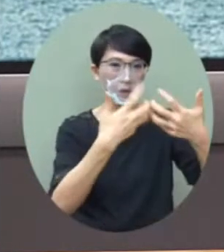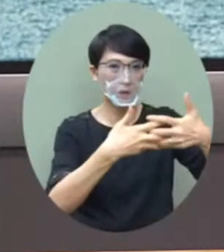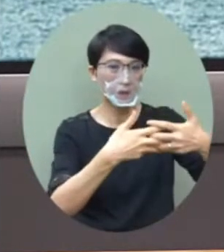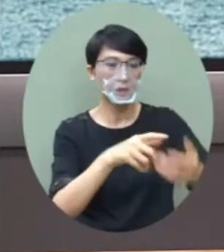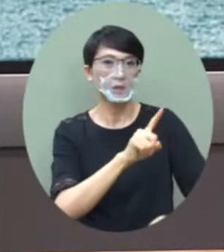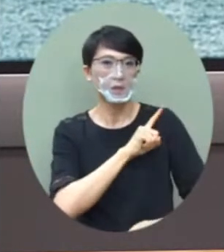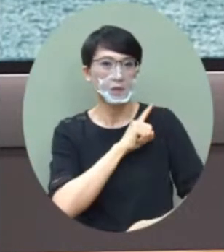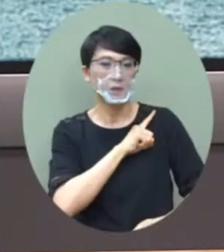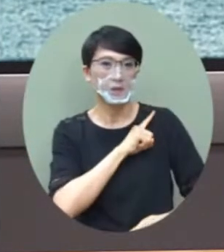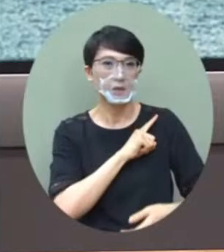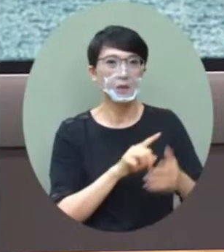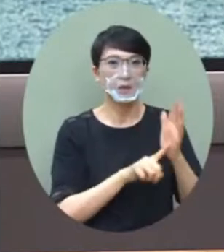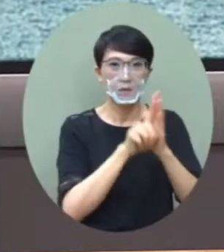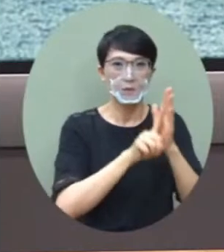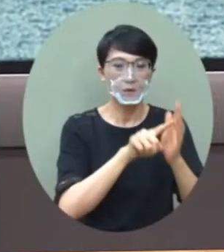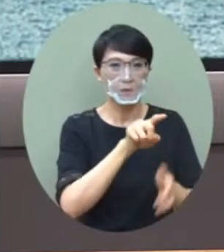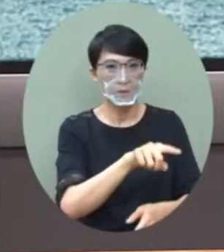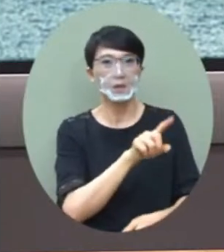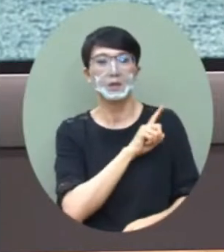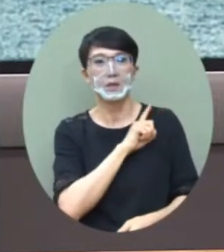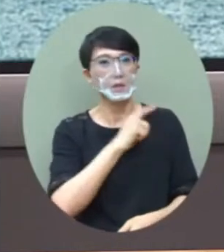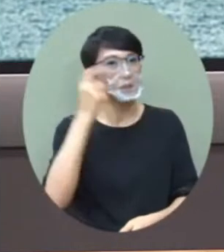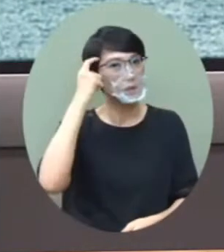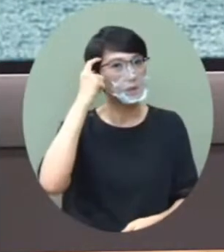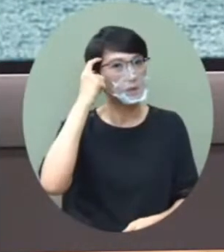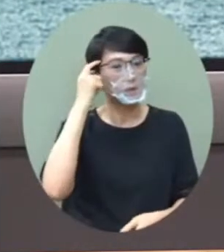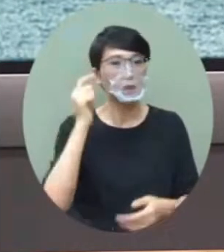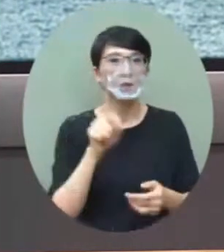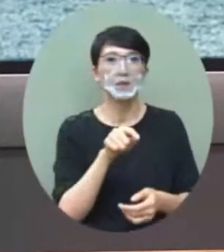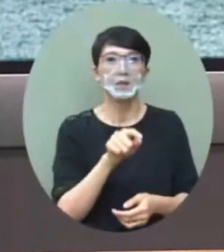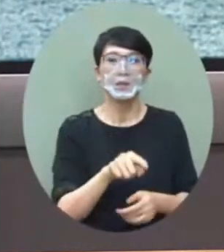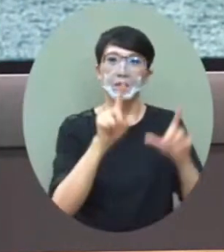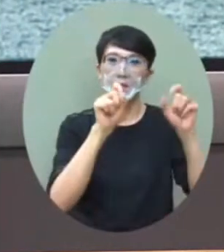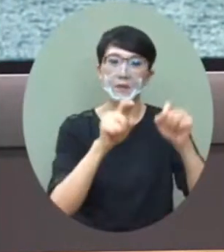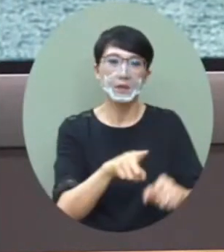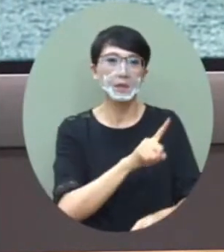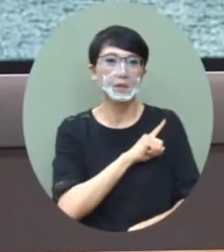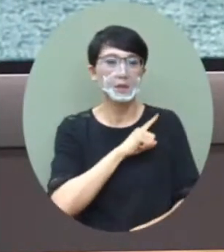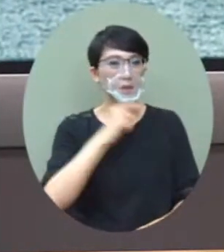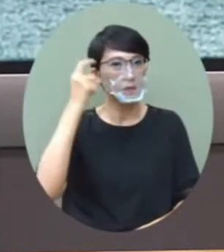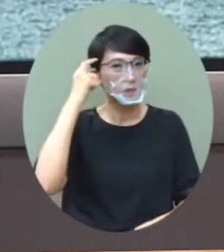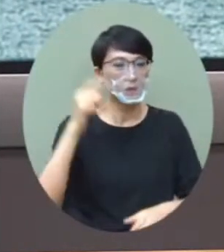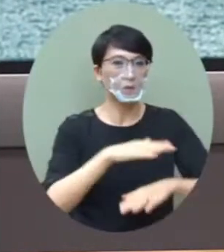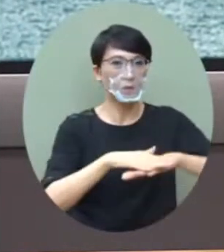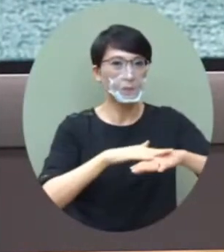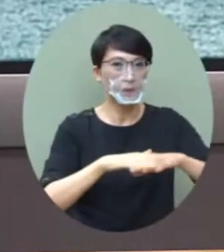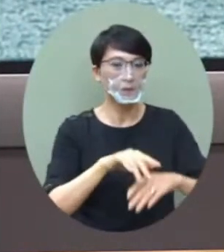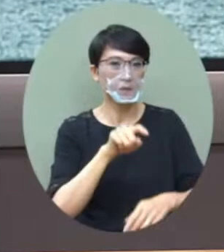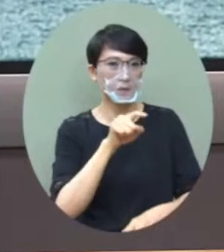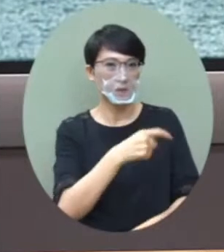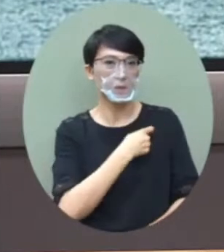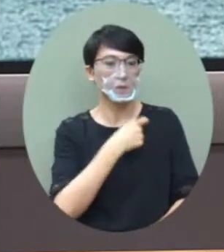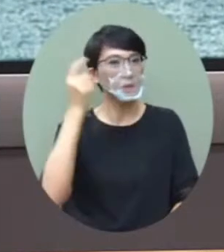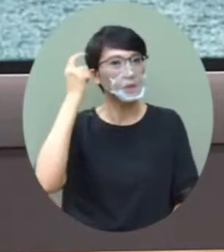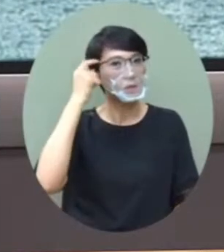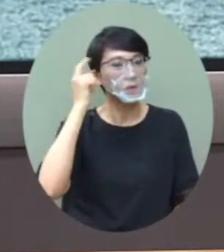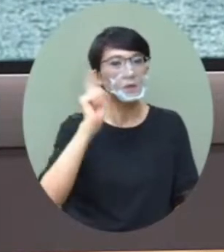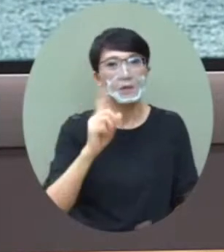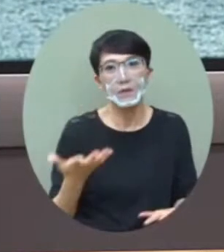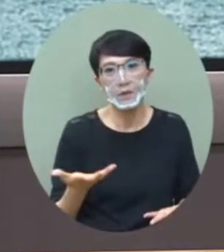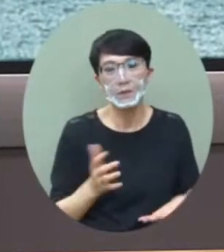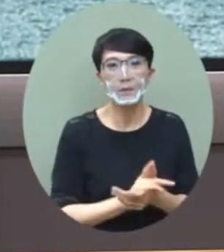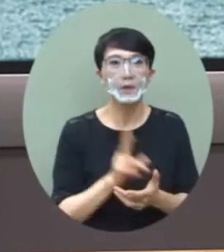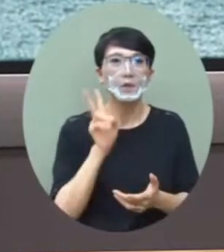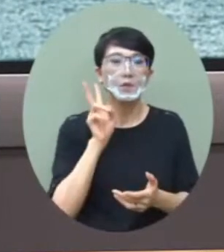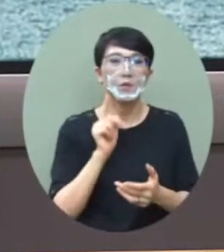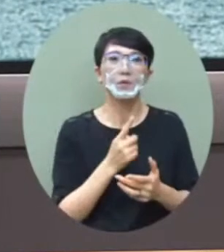own oximeter, of course, you have your own readings and you are able